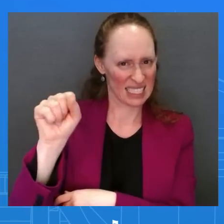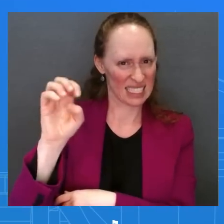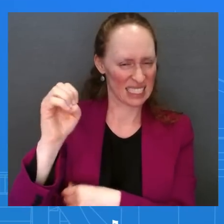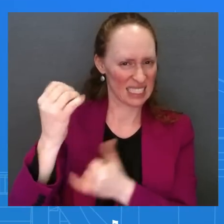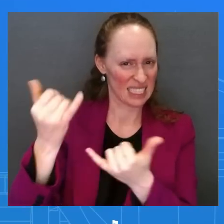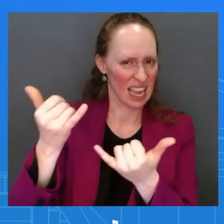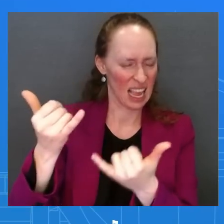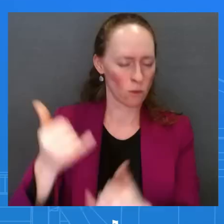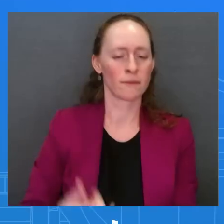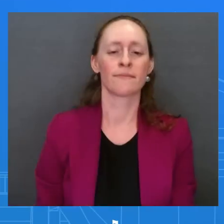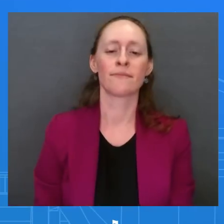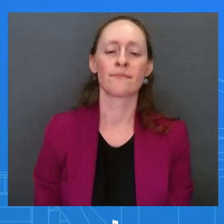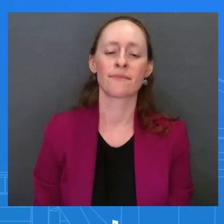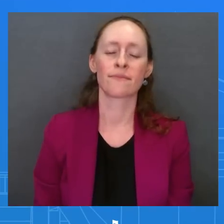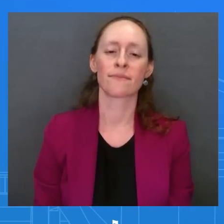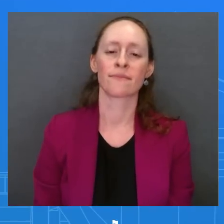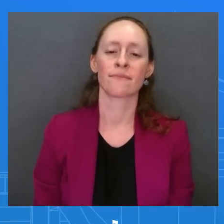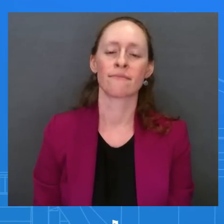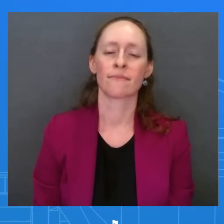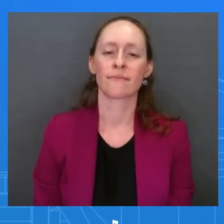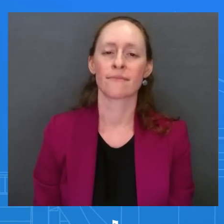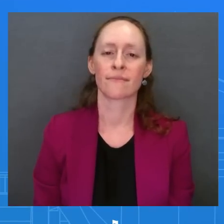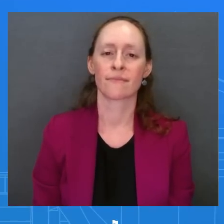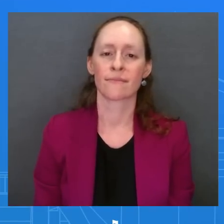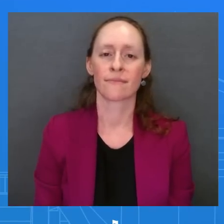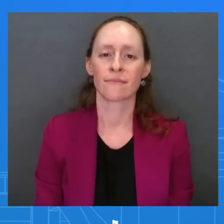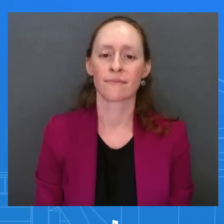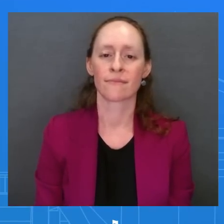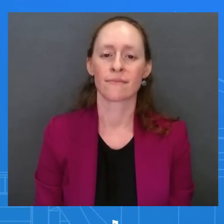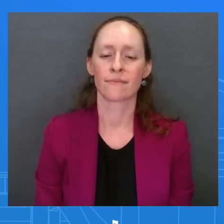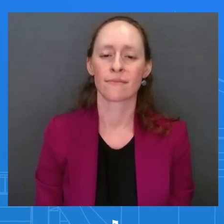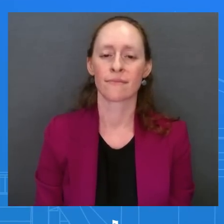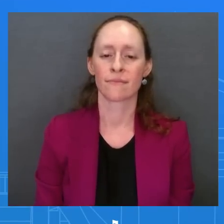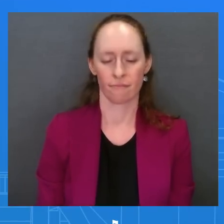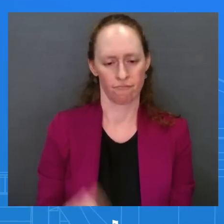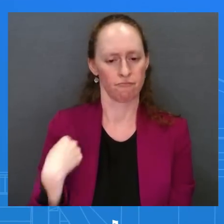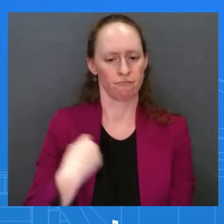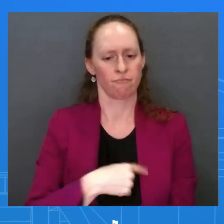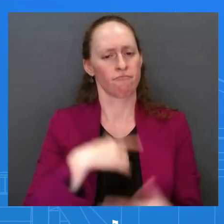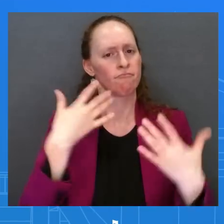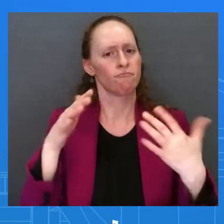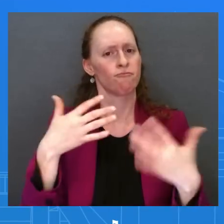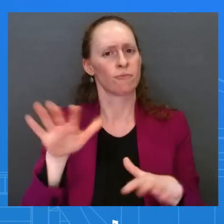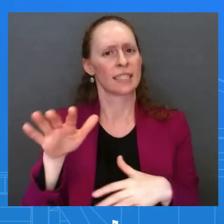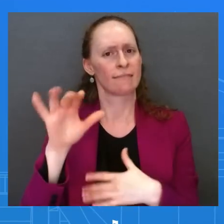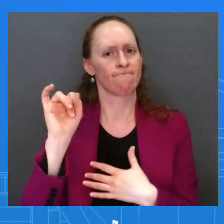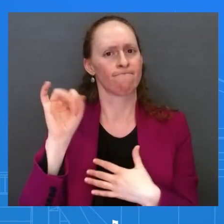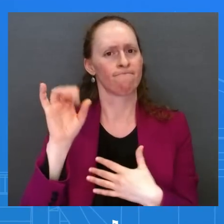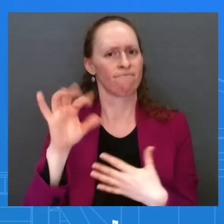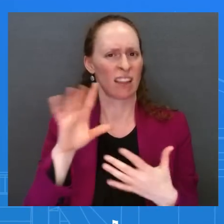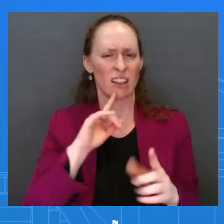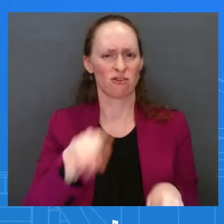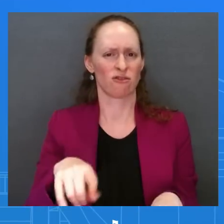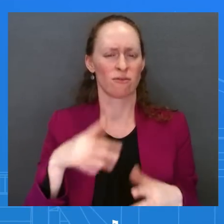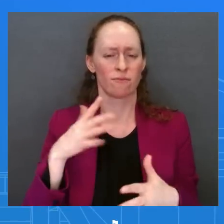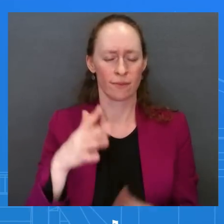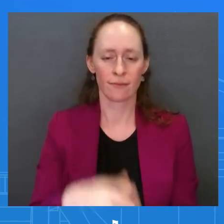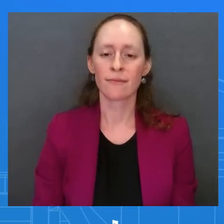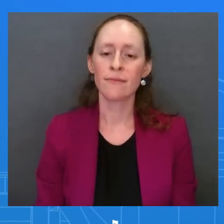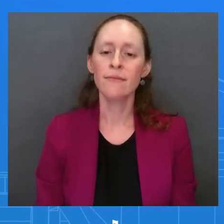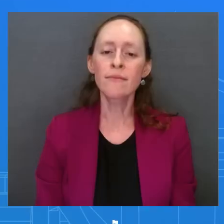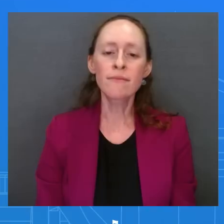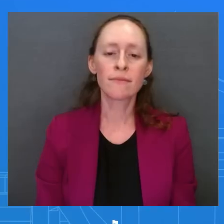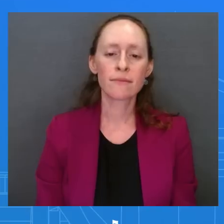and we have laid out very early on in this administration, when it comes to ethics, when it comes to how we all